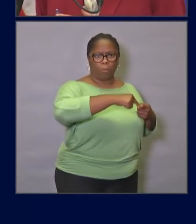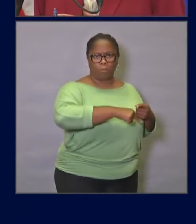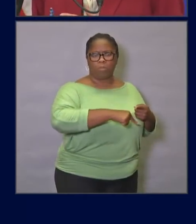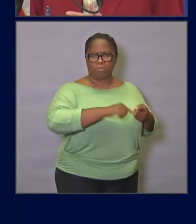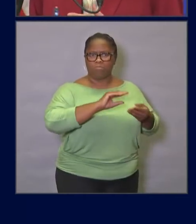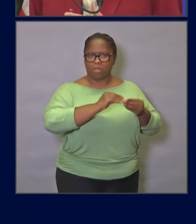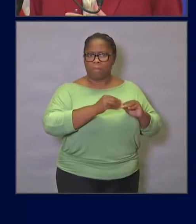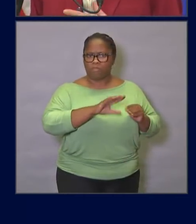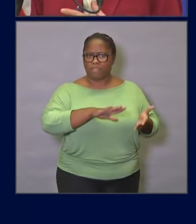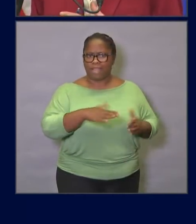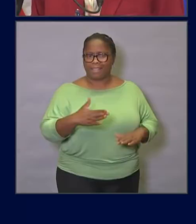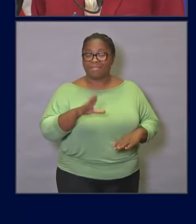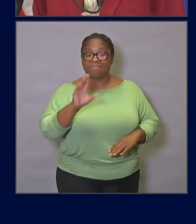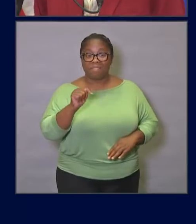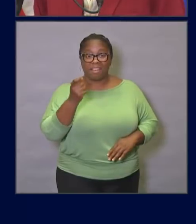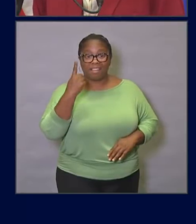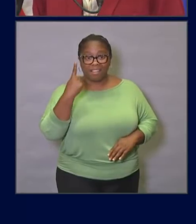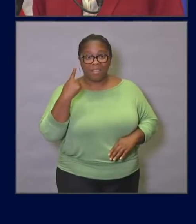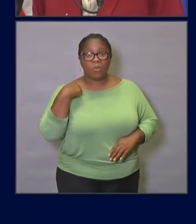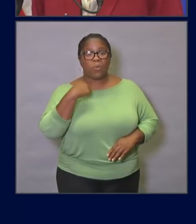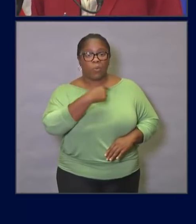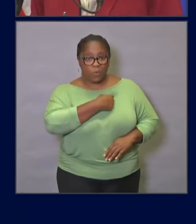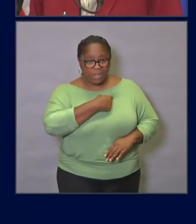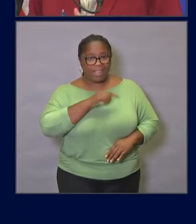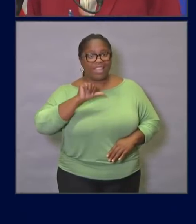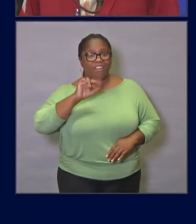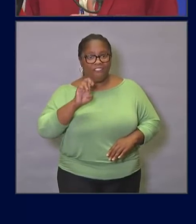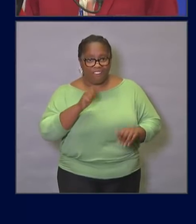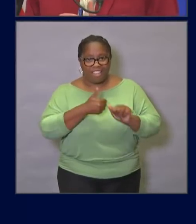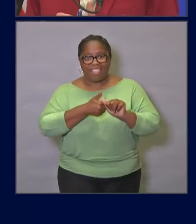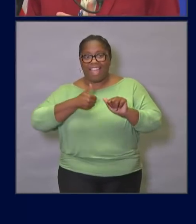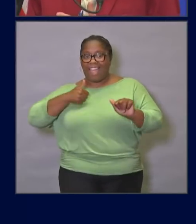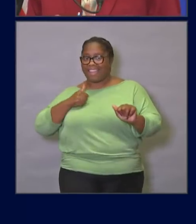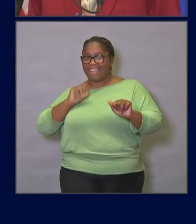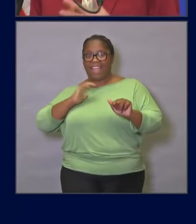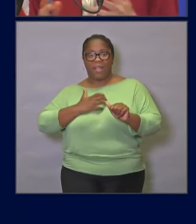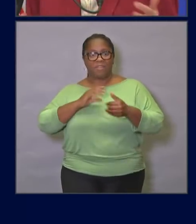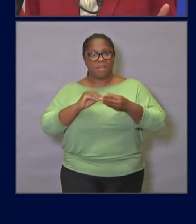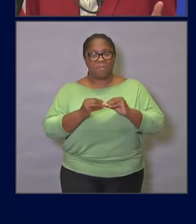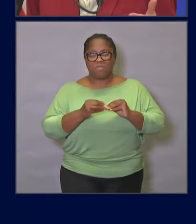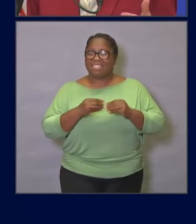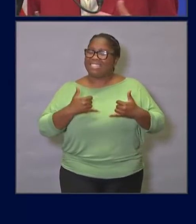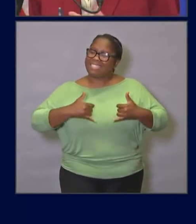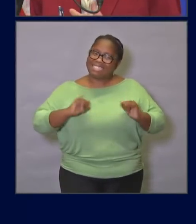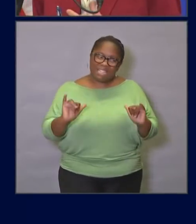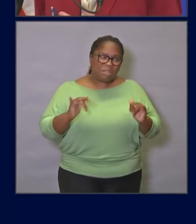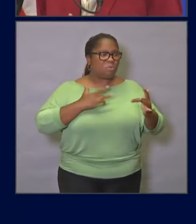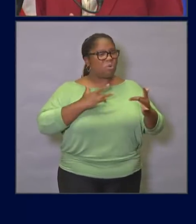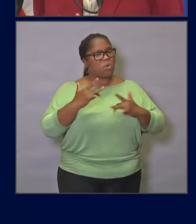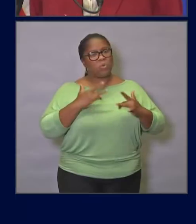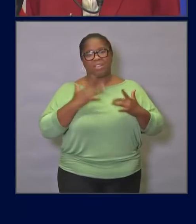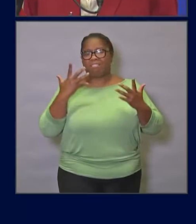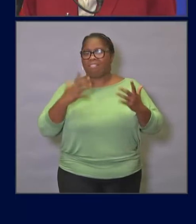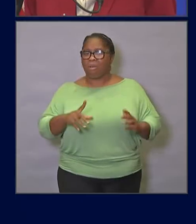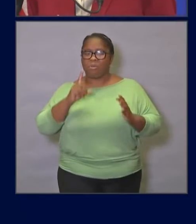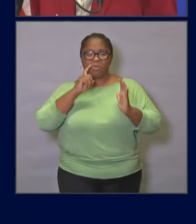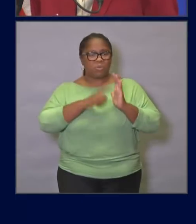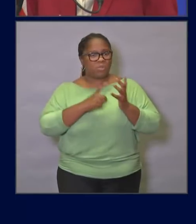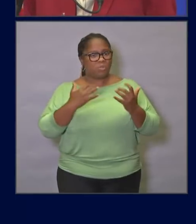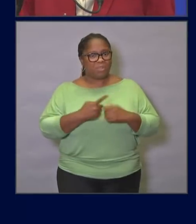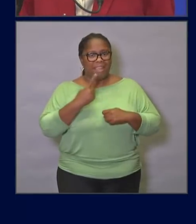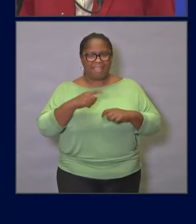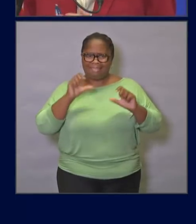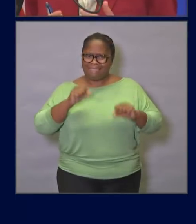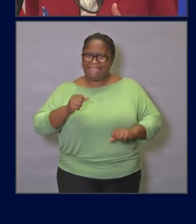remind you that deaths are a lagging indicator, and we're still worried, as we noted today, that we could have a high number